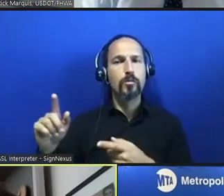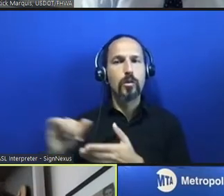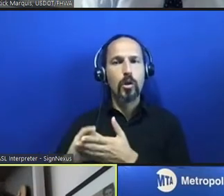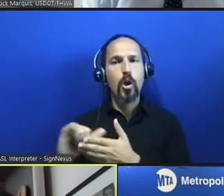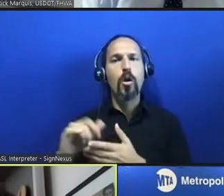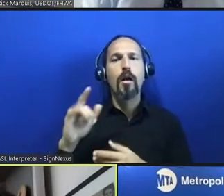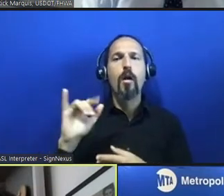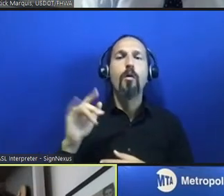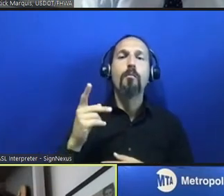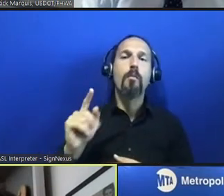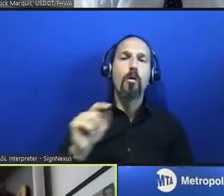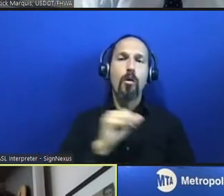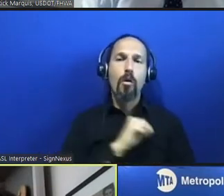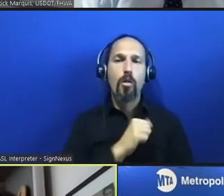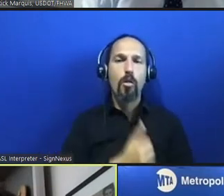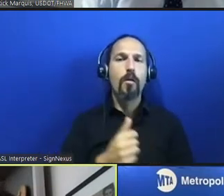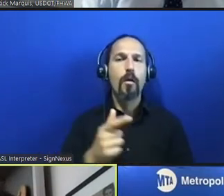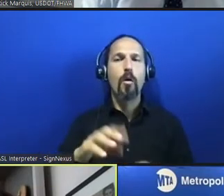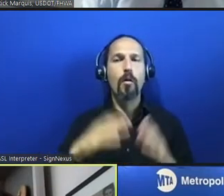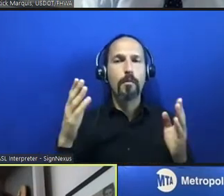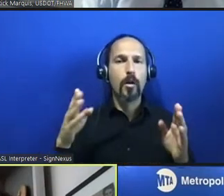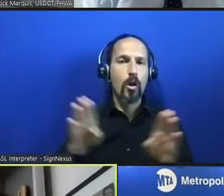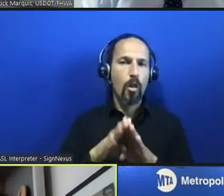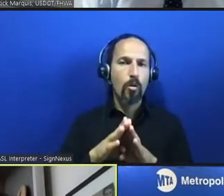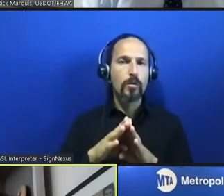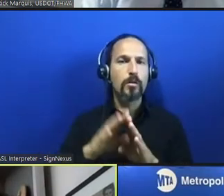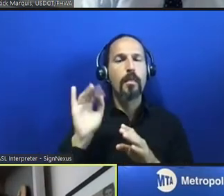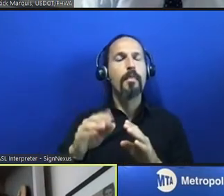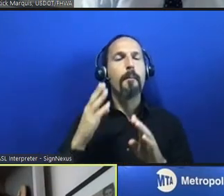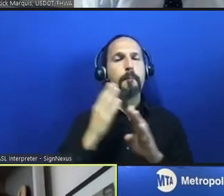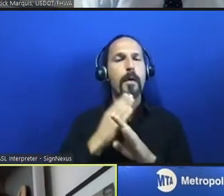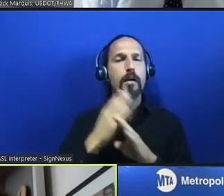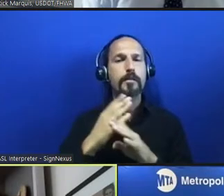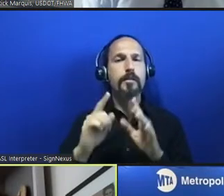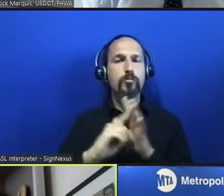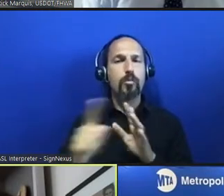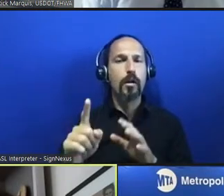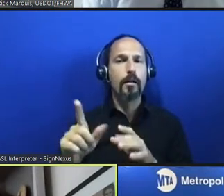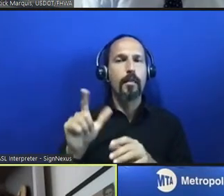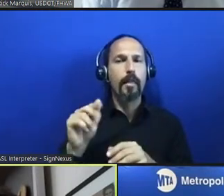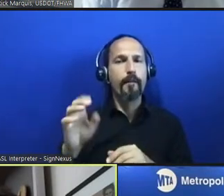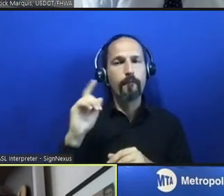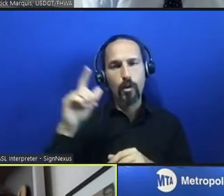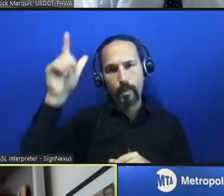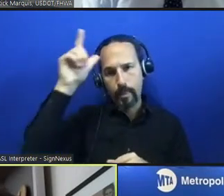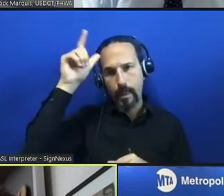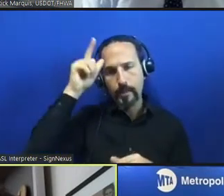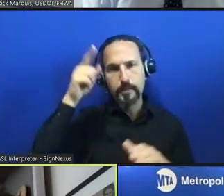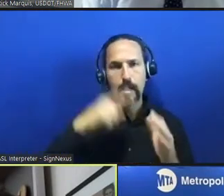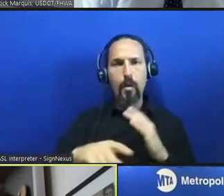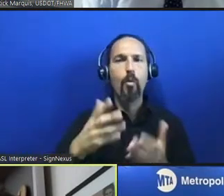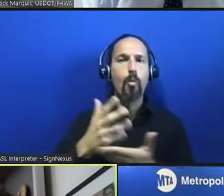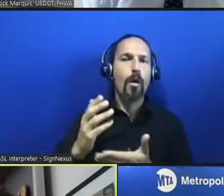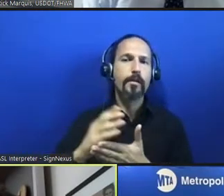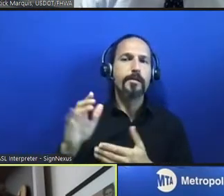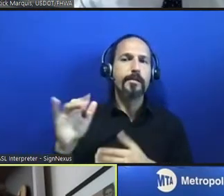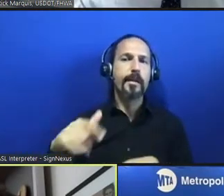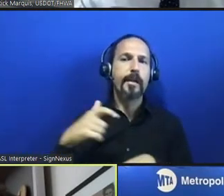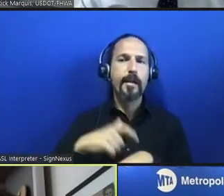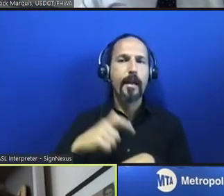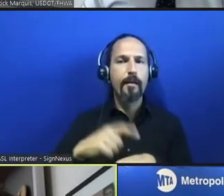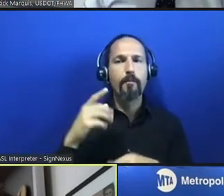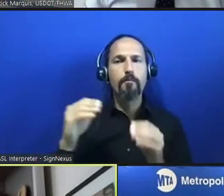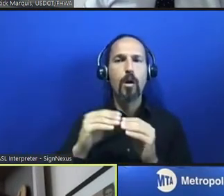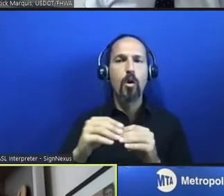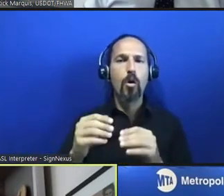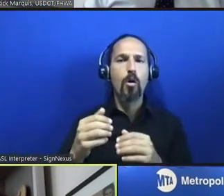issue of the Port Authority capriciously opening and closing the bus express bus lane to the Lincoln Tunnel wasting bus riders time in order to funnel more cars into